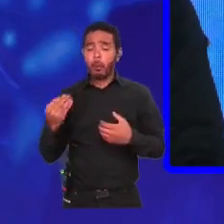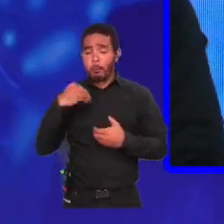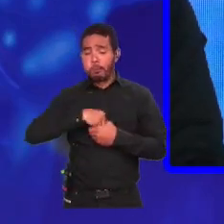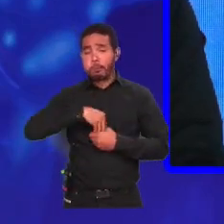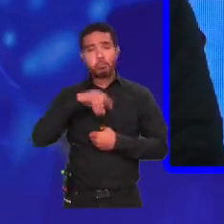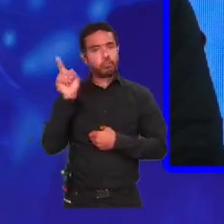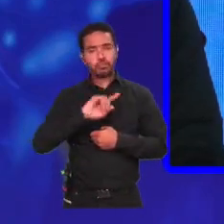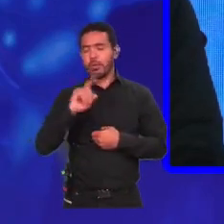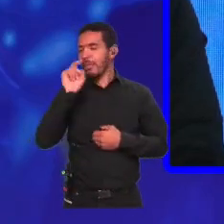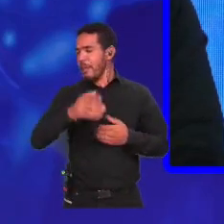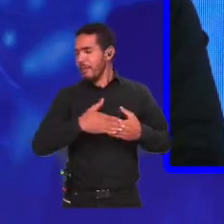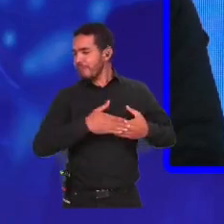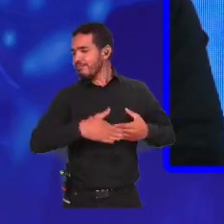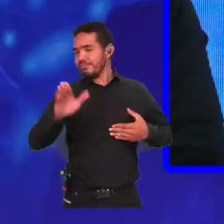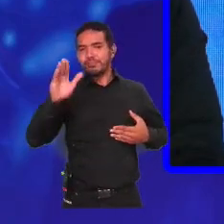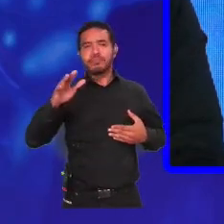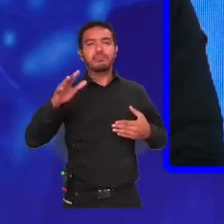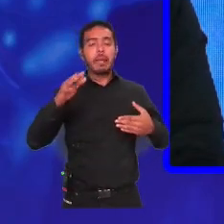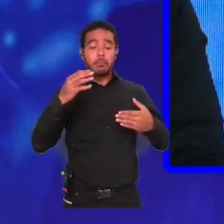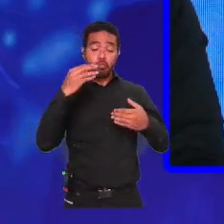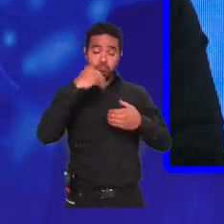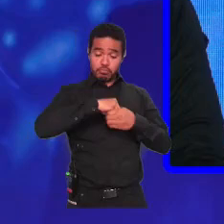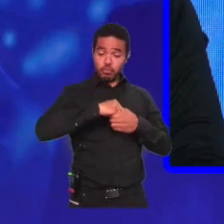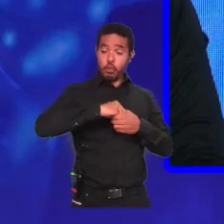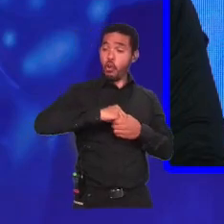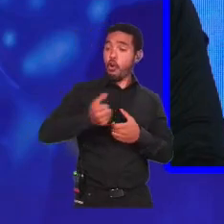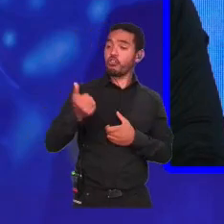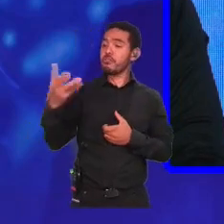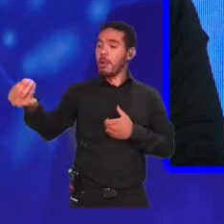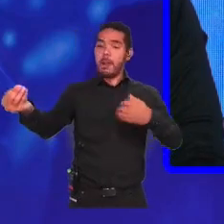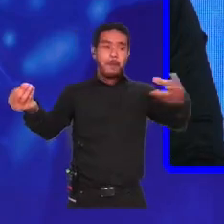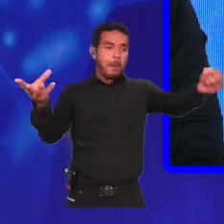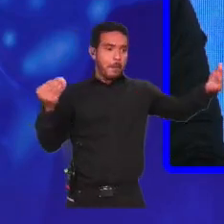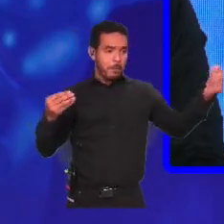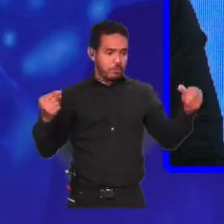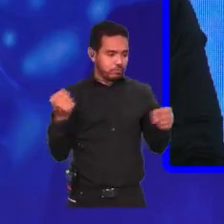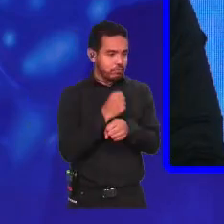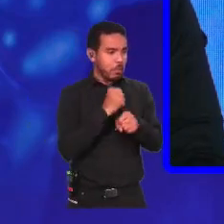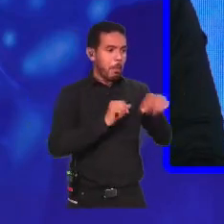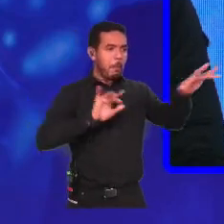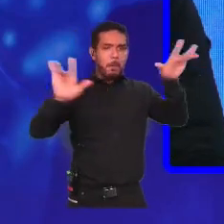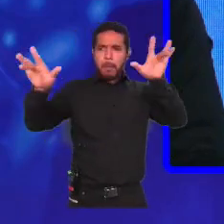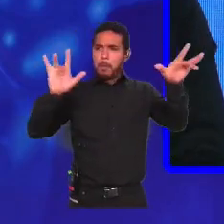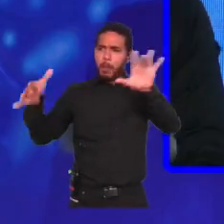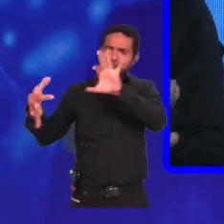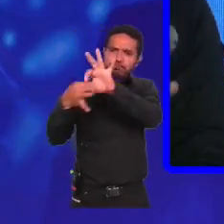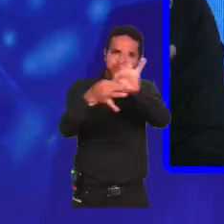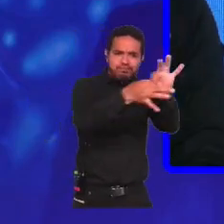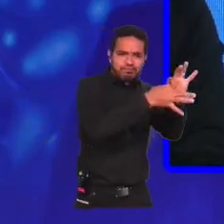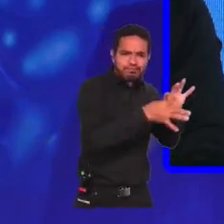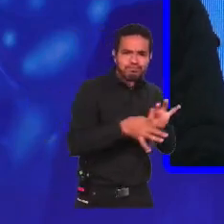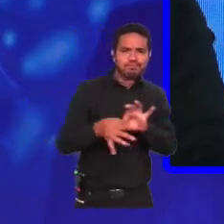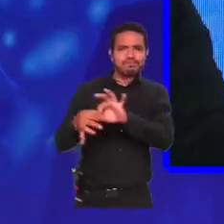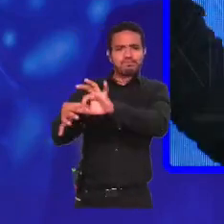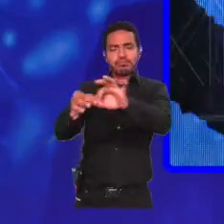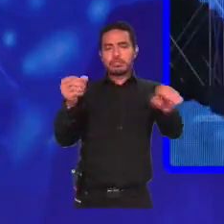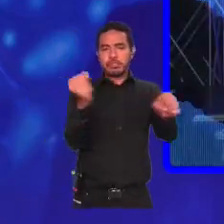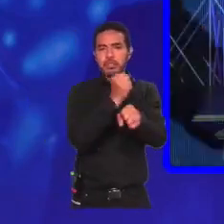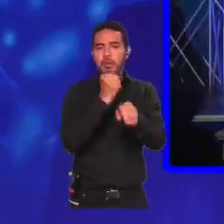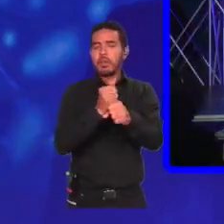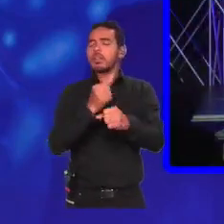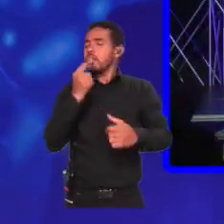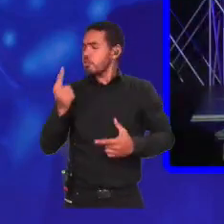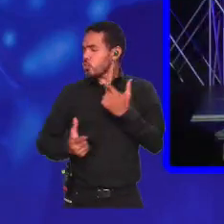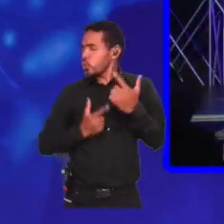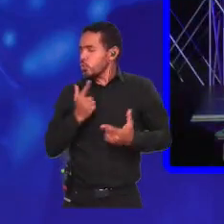It's super important for us. And we want to see you thrive as much as you're going to help us thrive. Yeah, I'll plus one